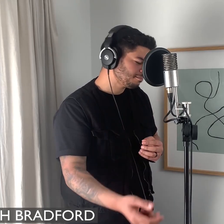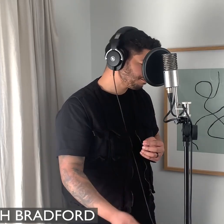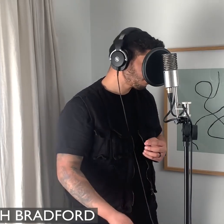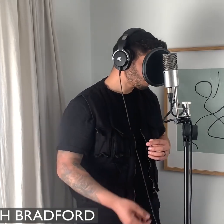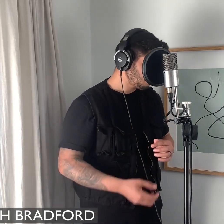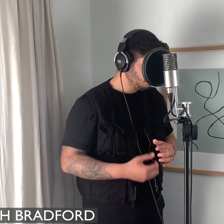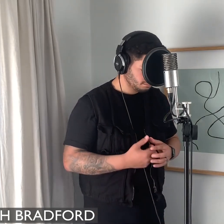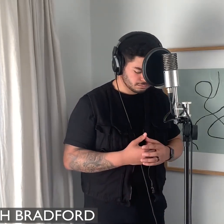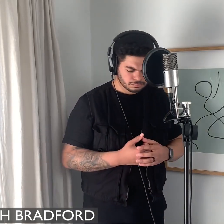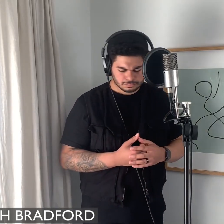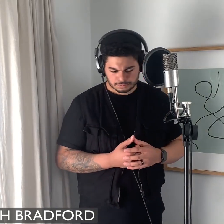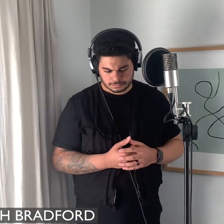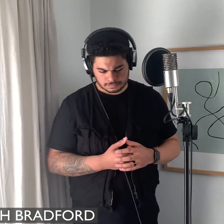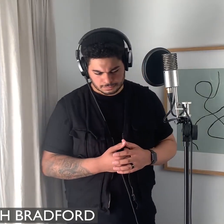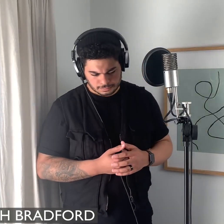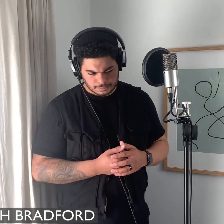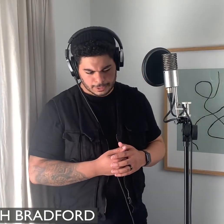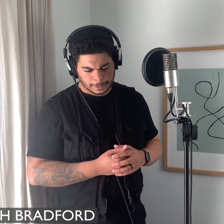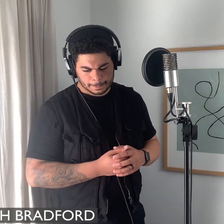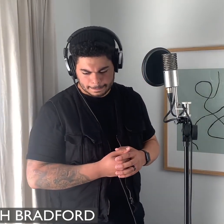peace.